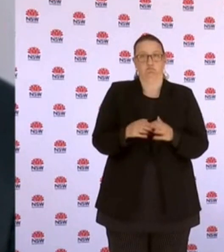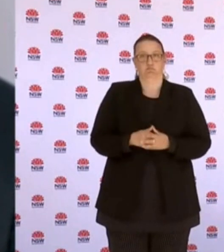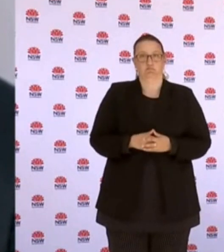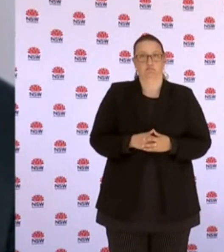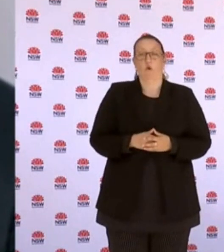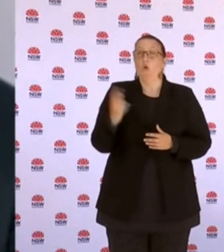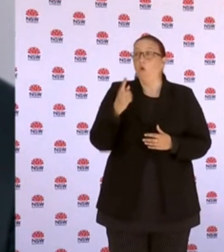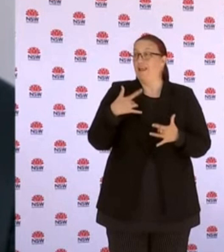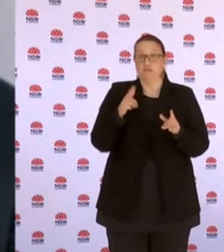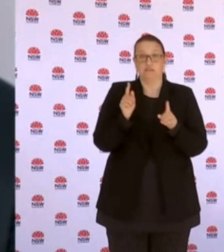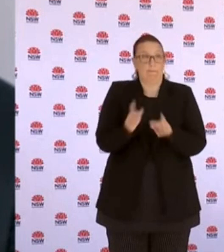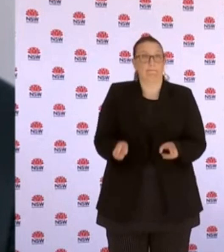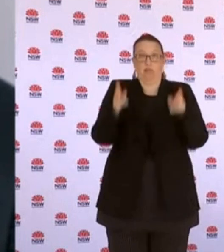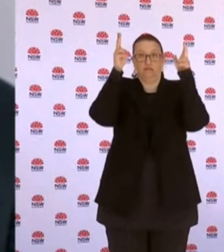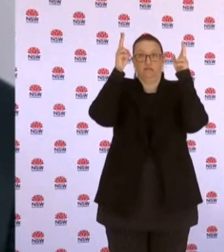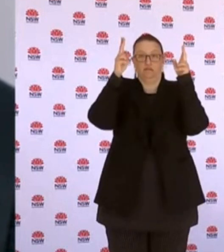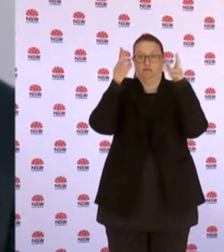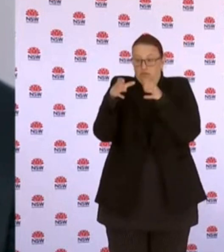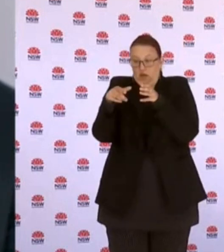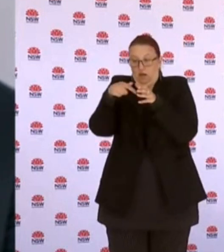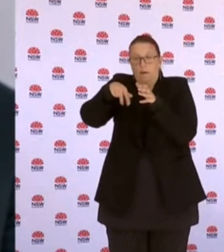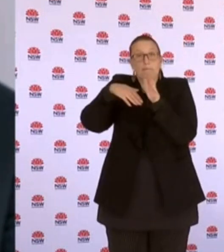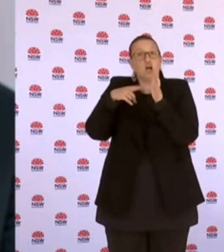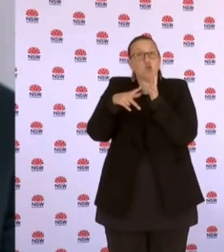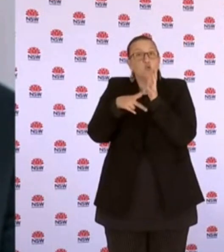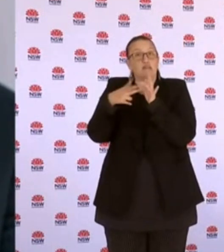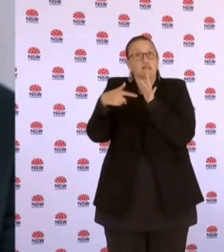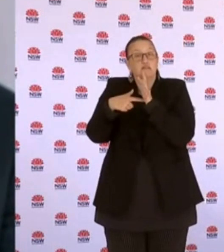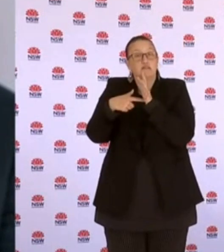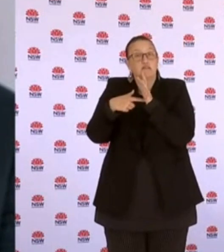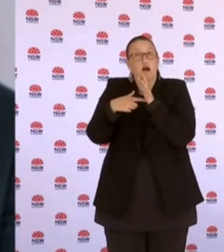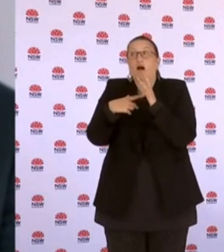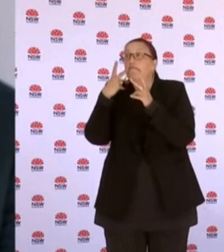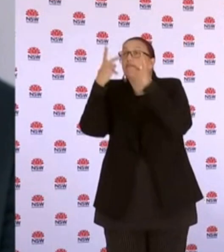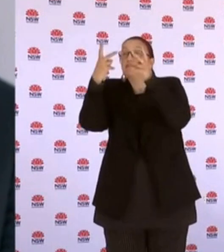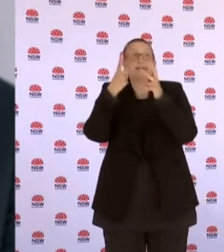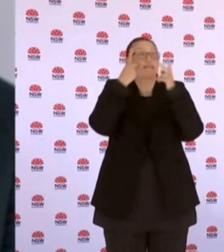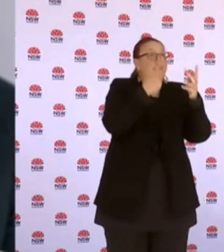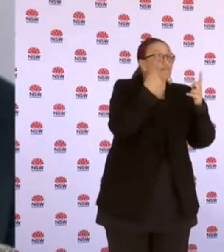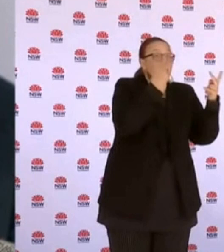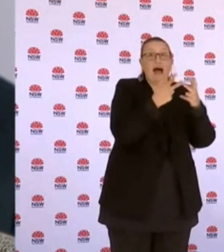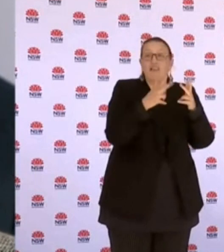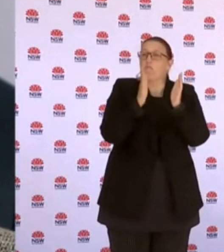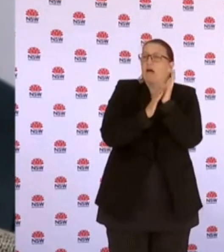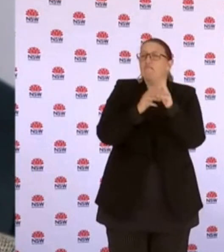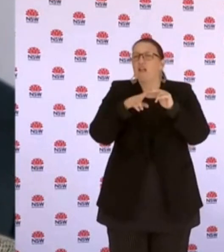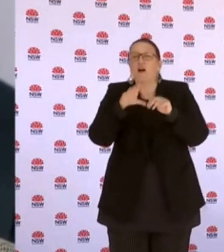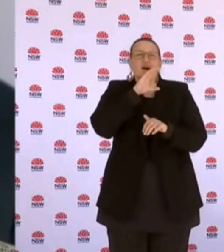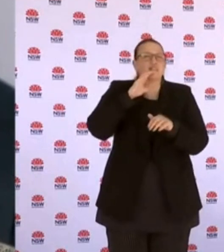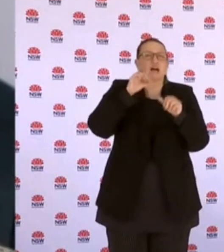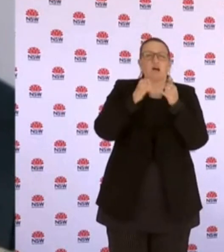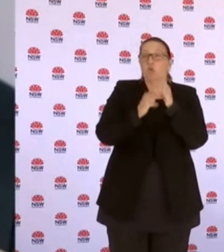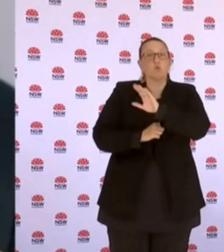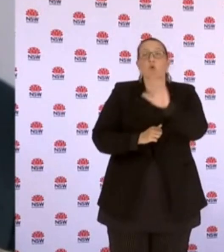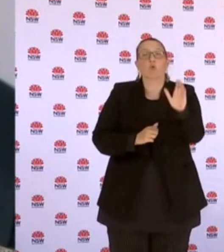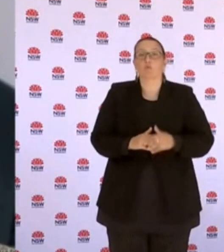We need you to stay in your own house and only interact with those household members that usually reside there. Dr. Chant,